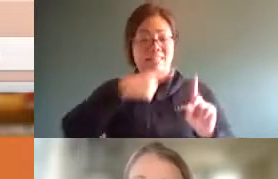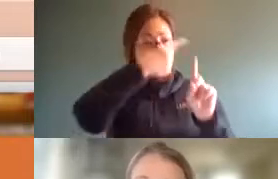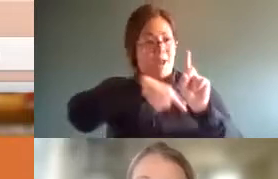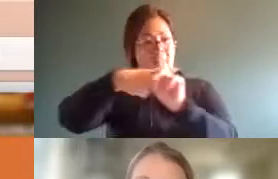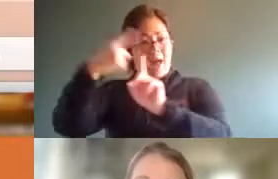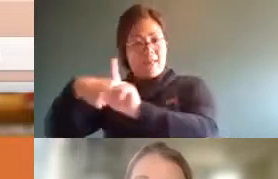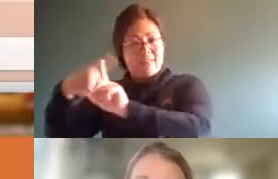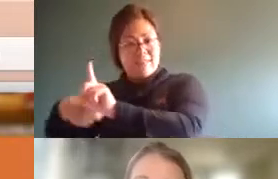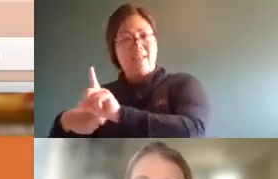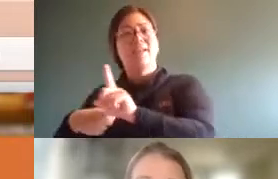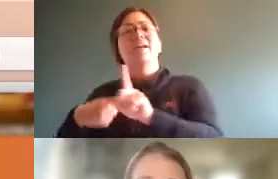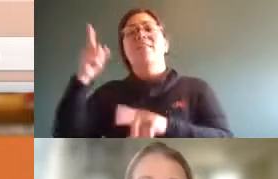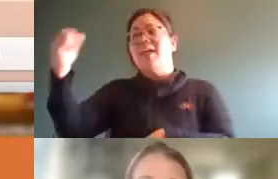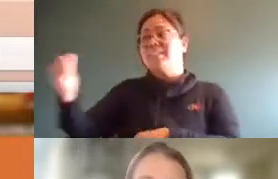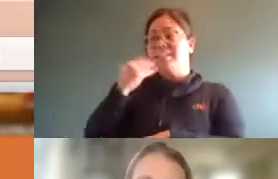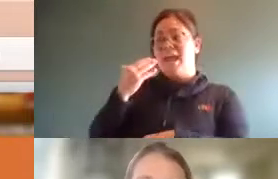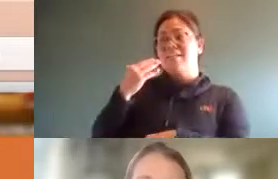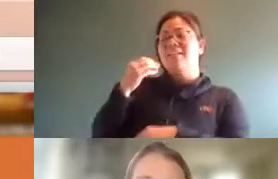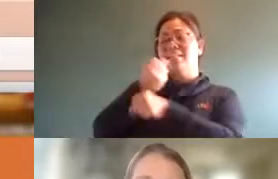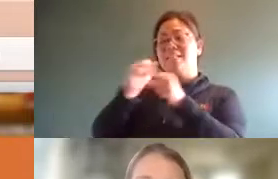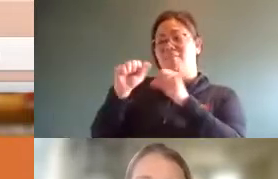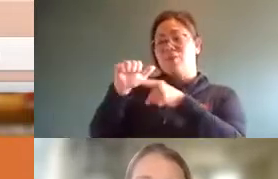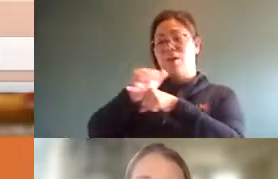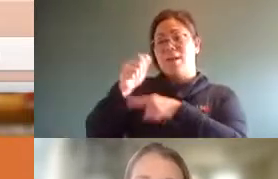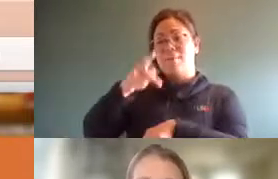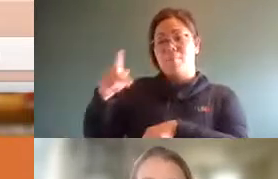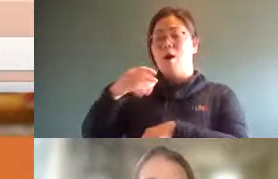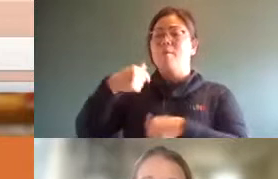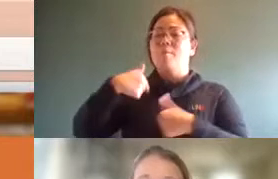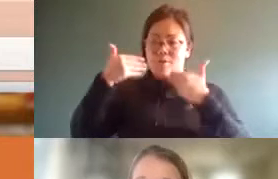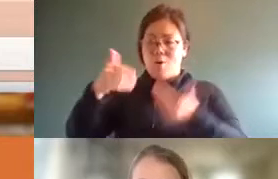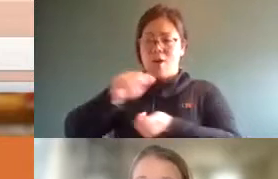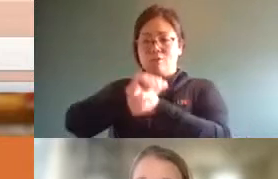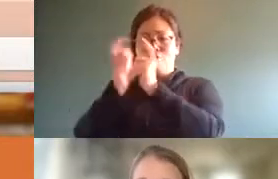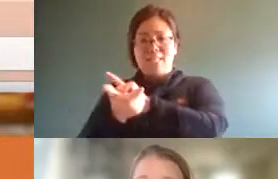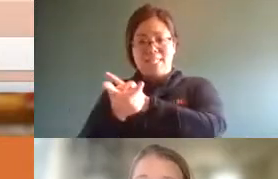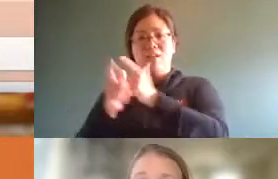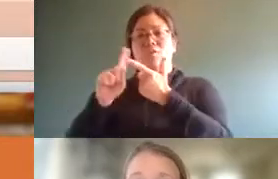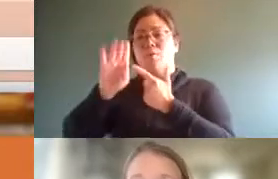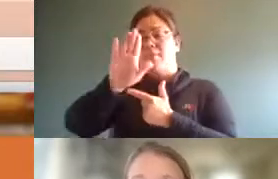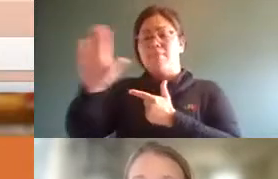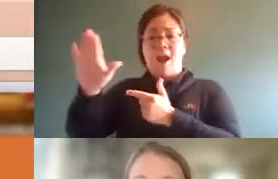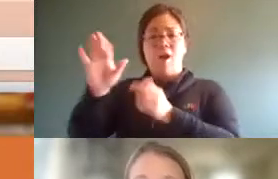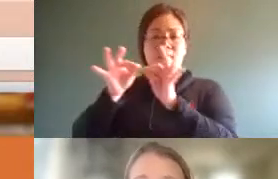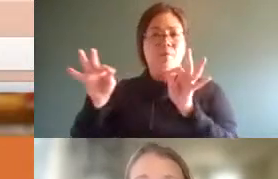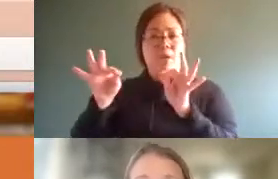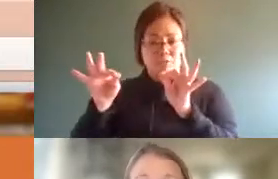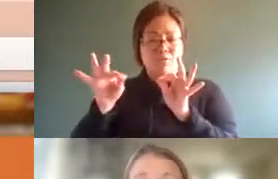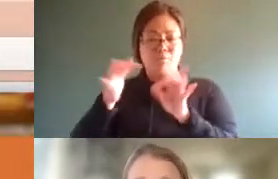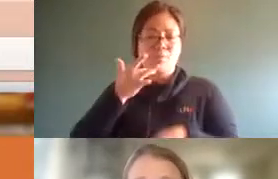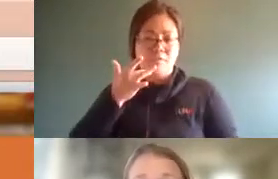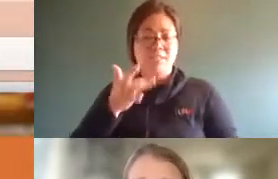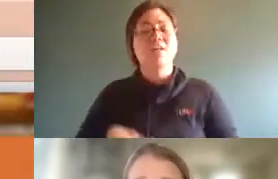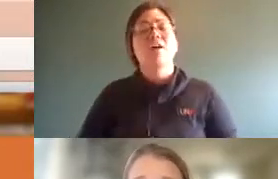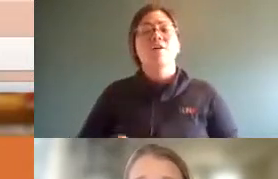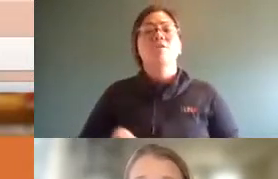send us their safety training PowerPoint, and we translate that into the language groups within their facility so they